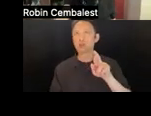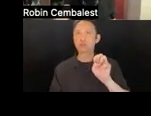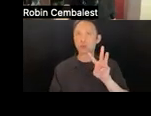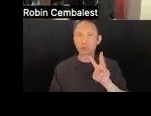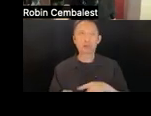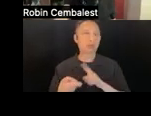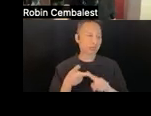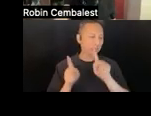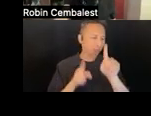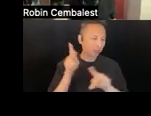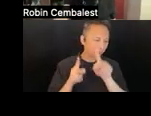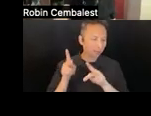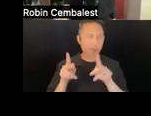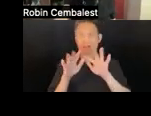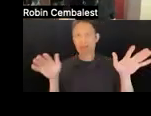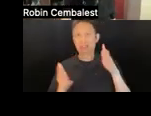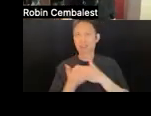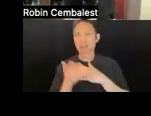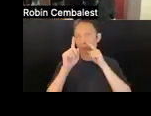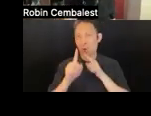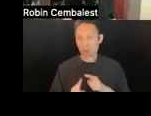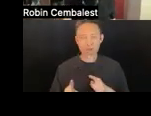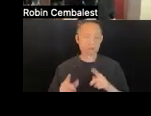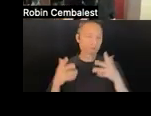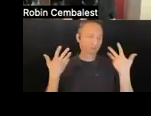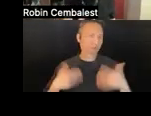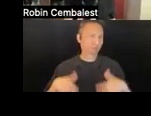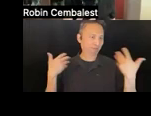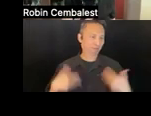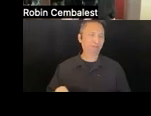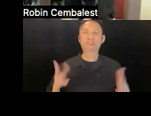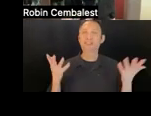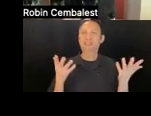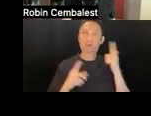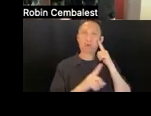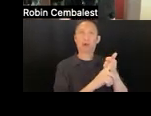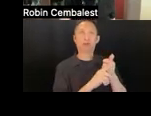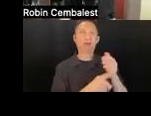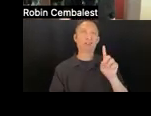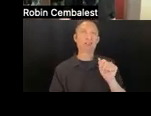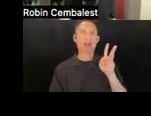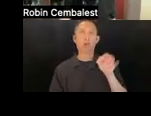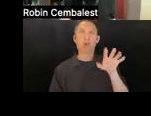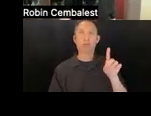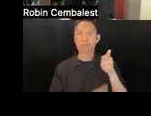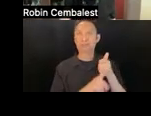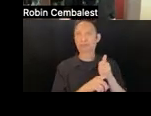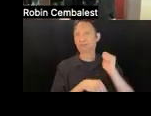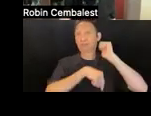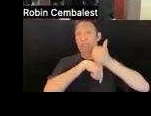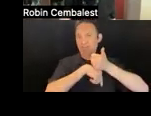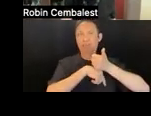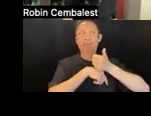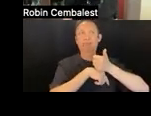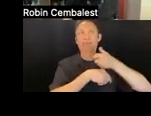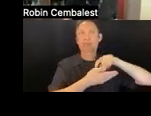the goals of the that he has in creating this project and the history. And then again, more